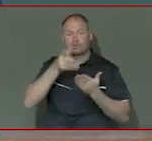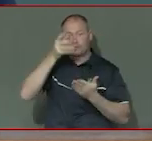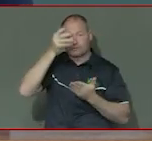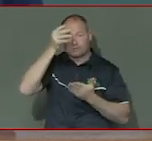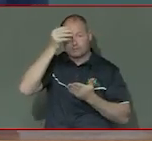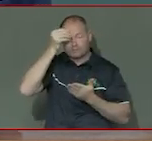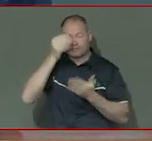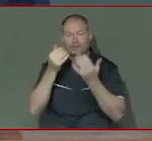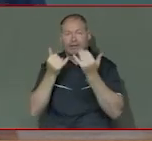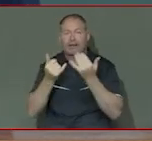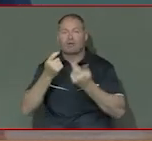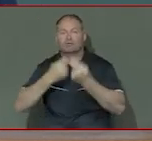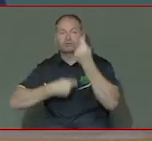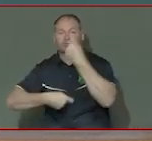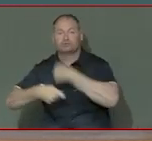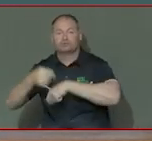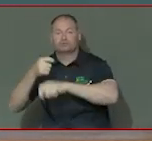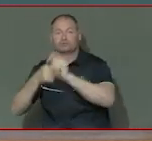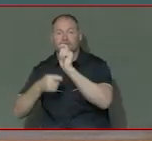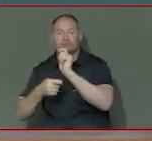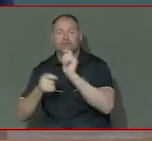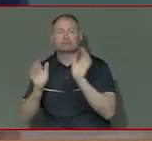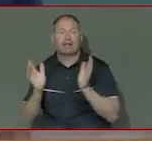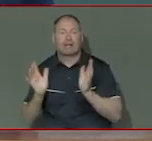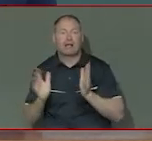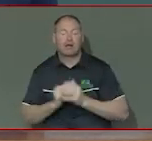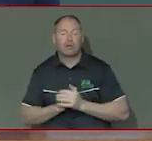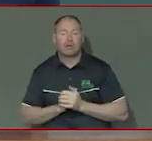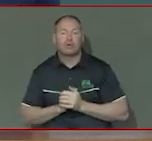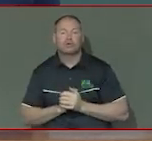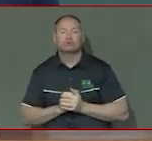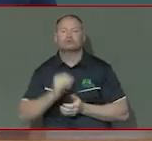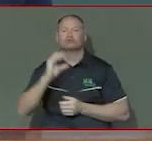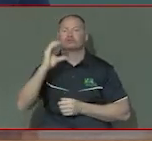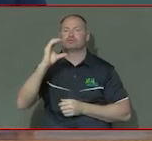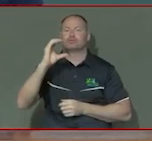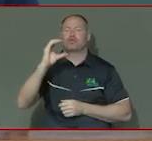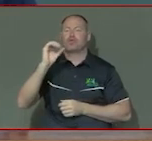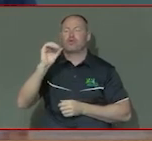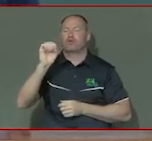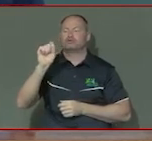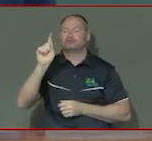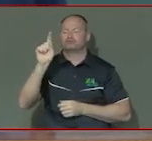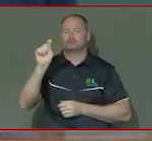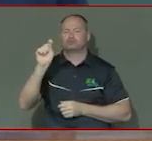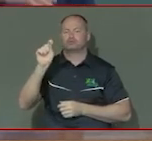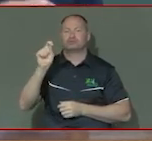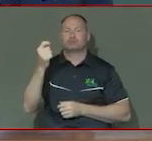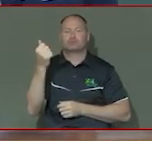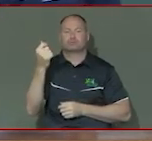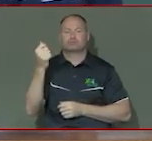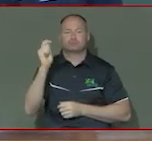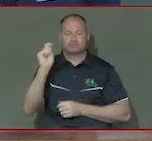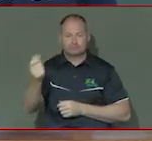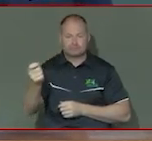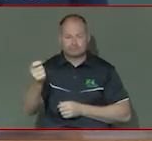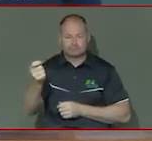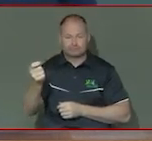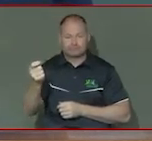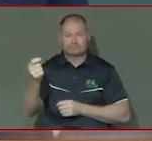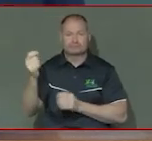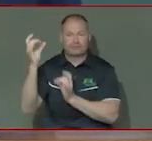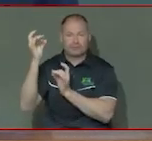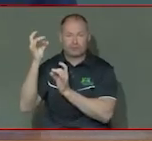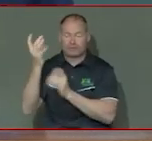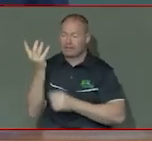your sales, they give you the cost price, and they will say they have a markup of 50% on the cost price.